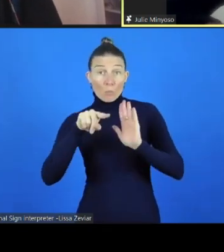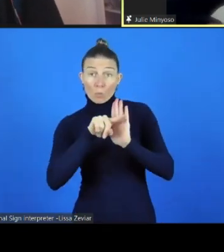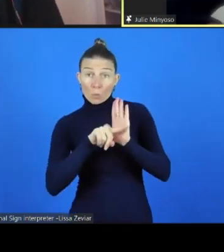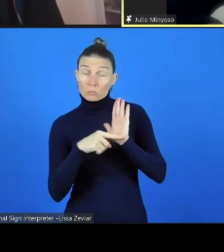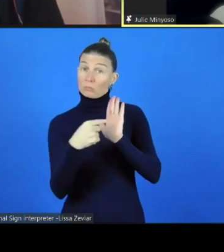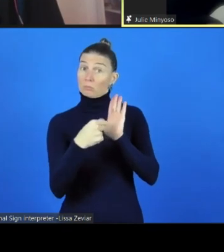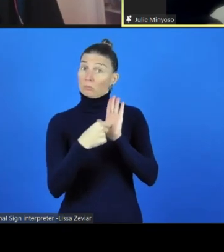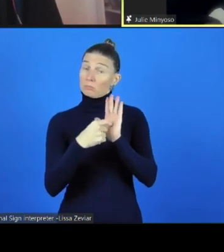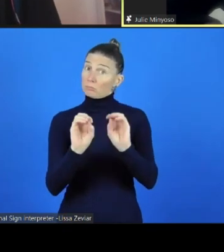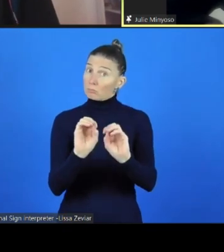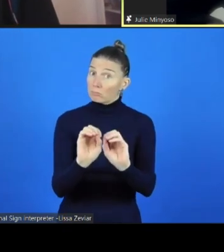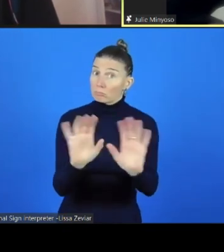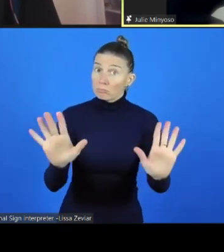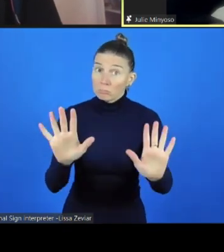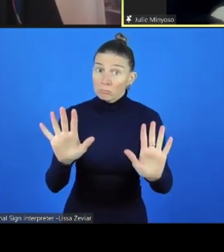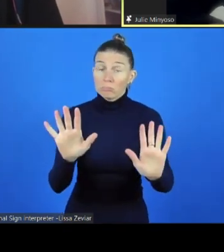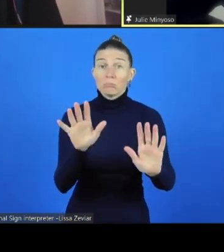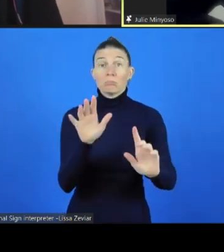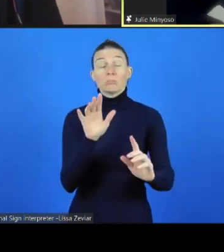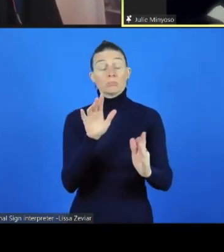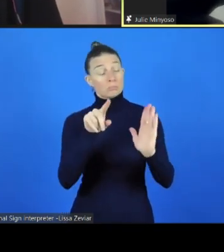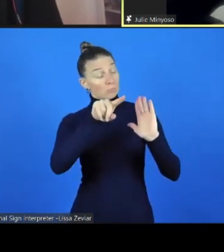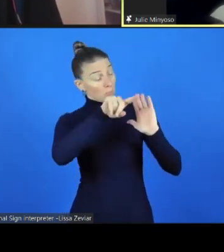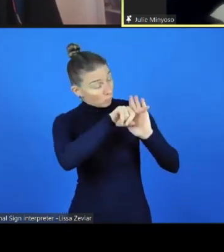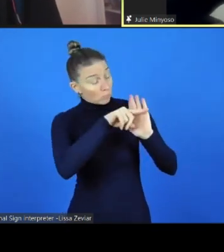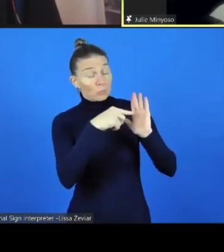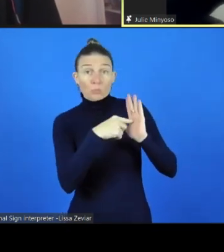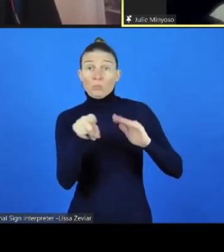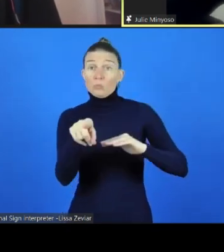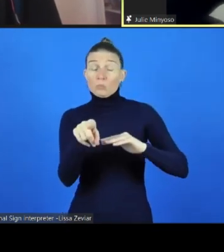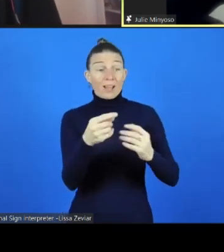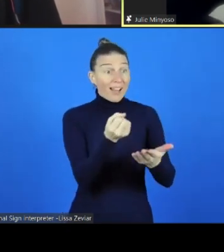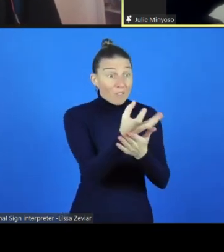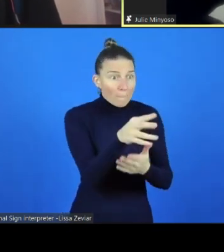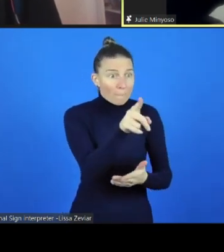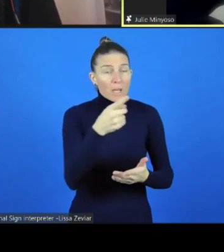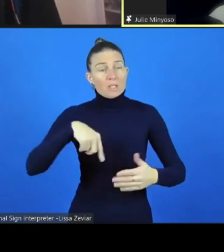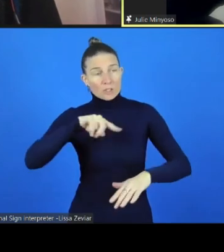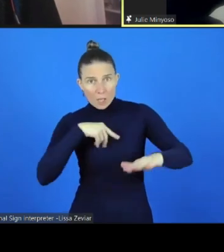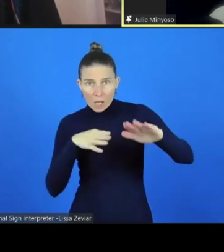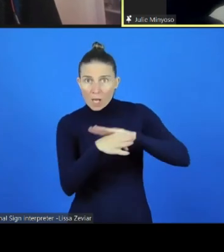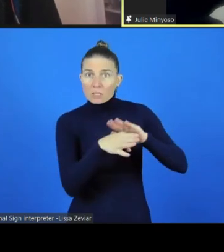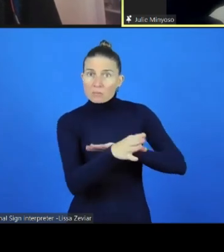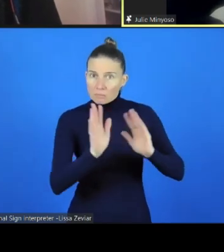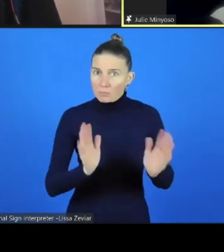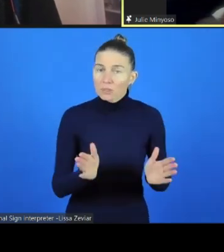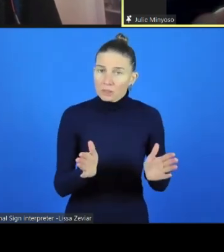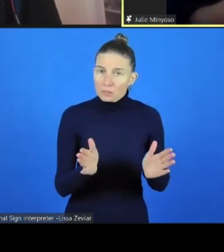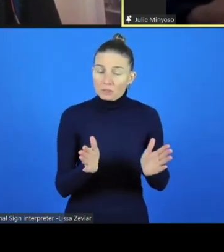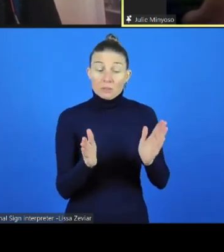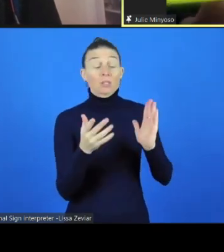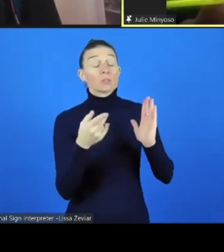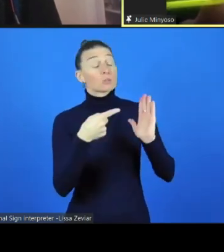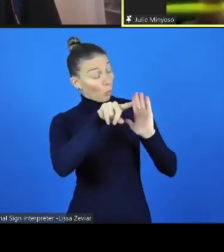on accessibility to information. And through that, we've been able to see most of